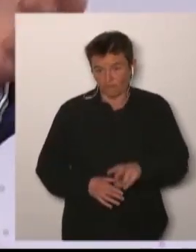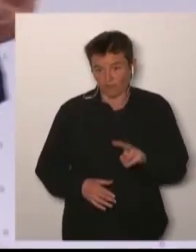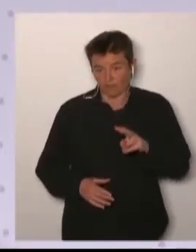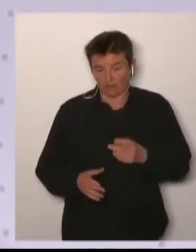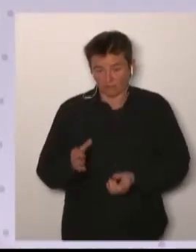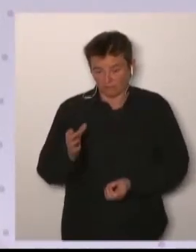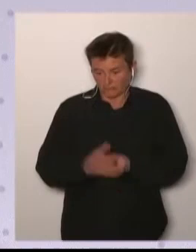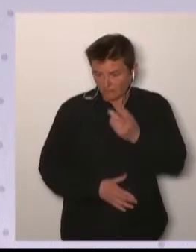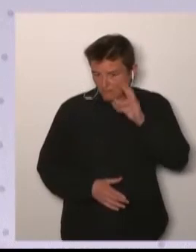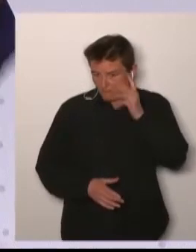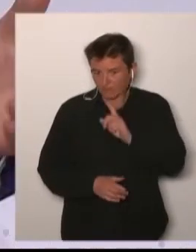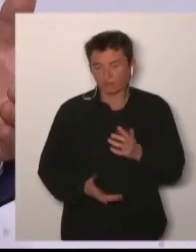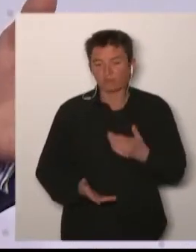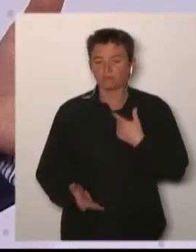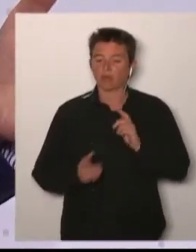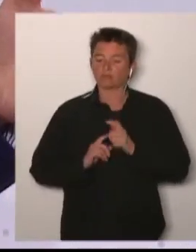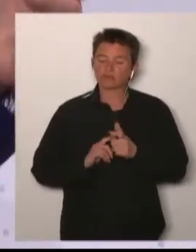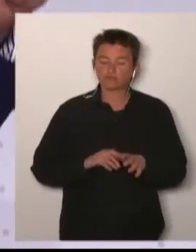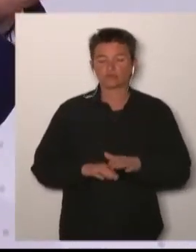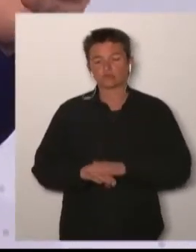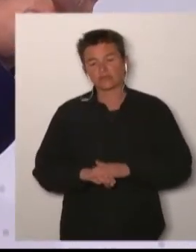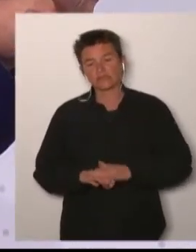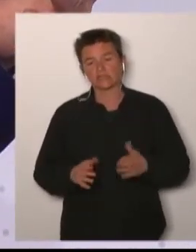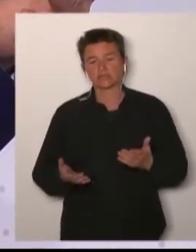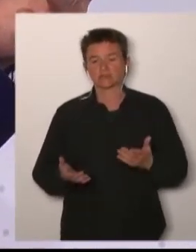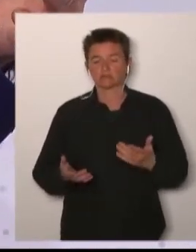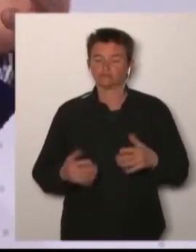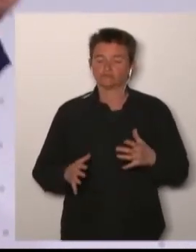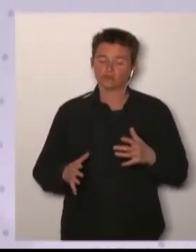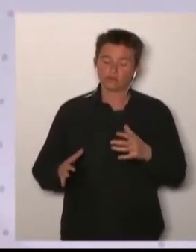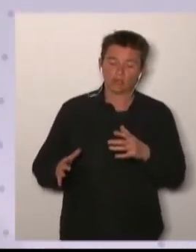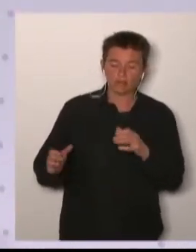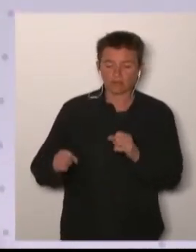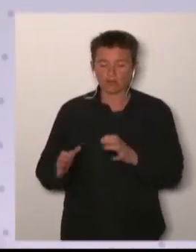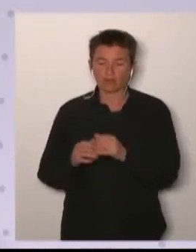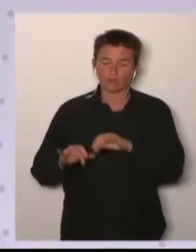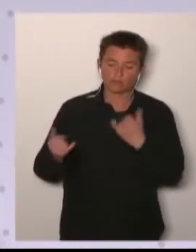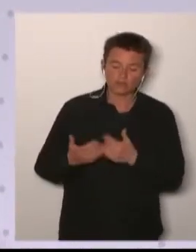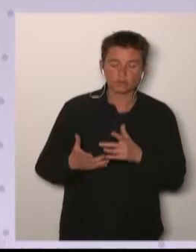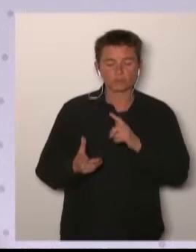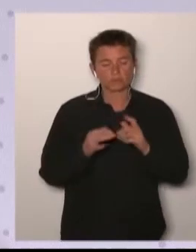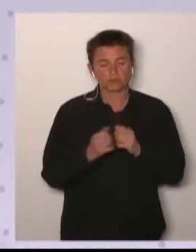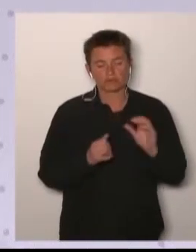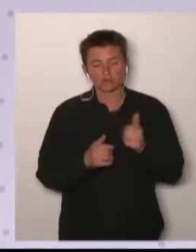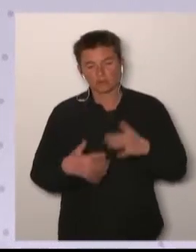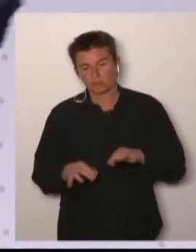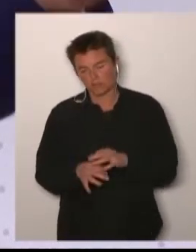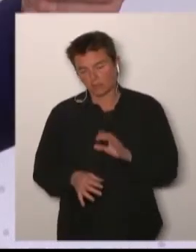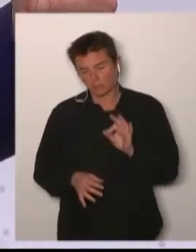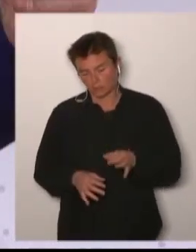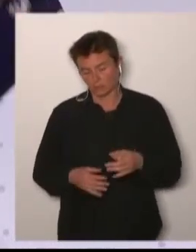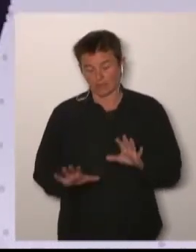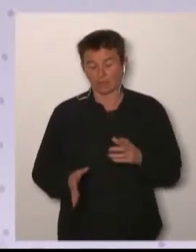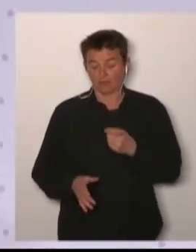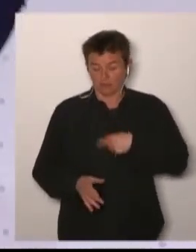which has been agreed by the Commission, discussed with the Member States and with stakeholders. And what we're trying to do is to link the research